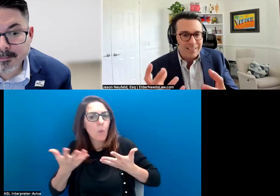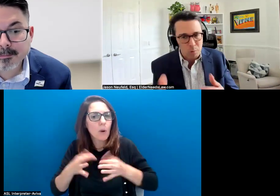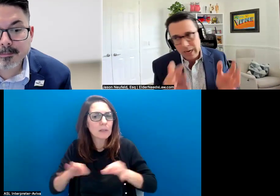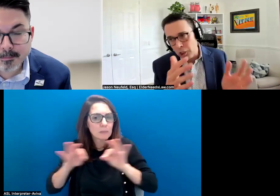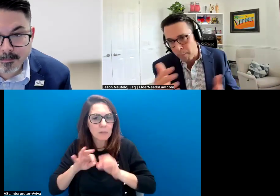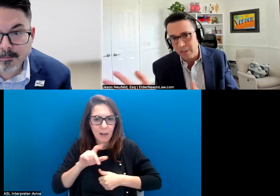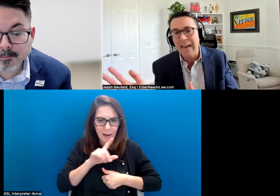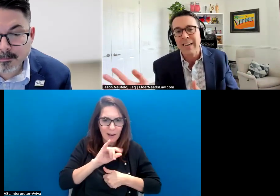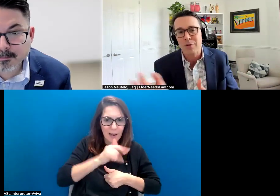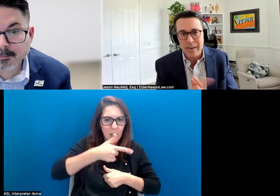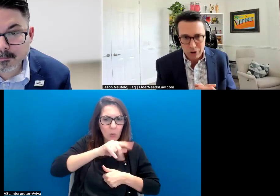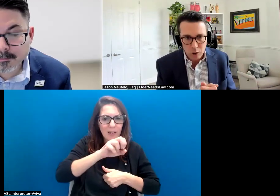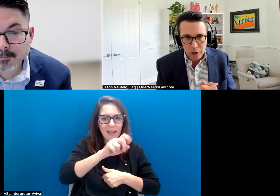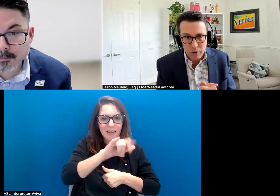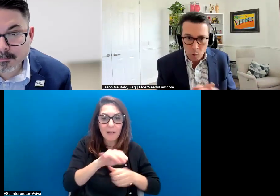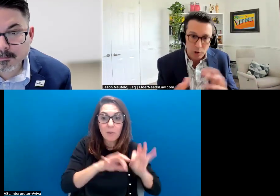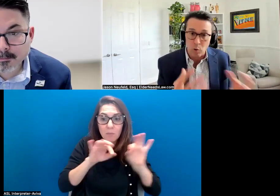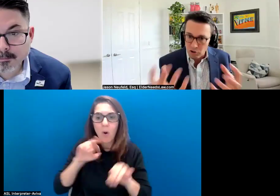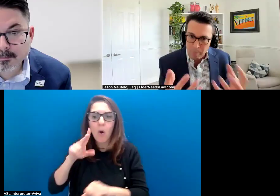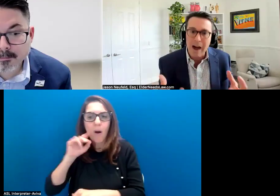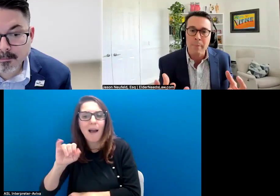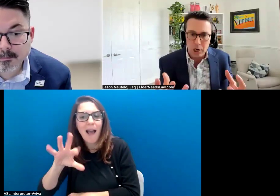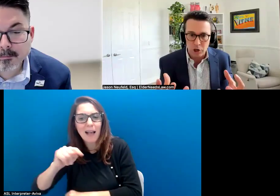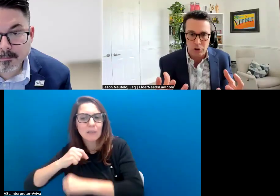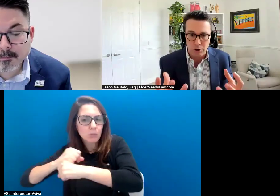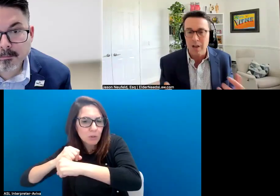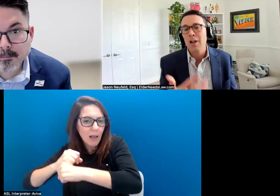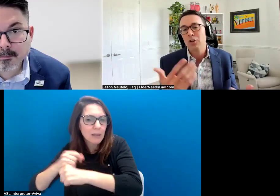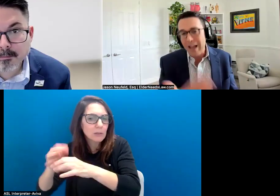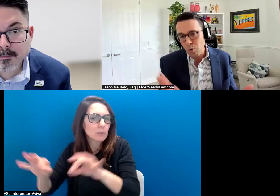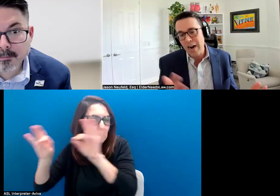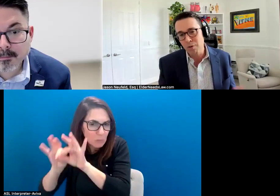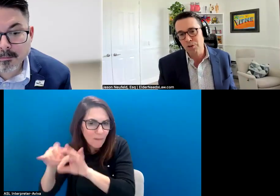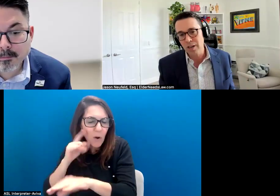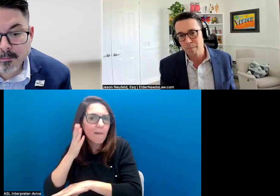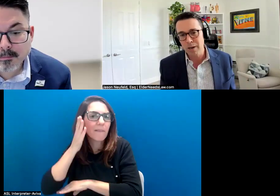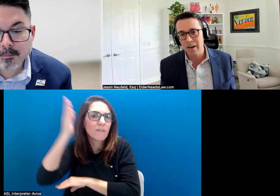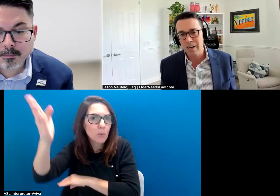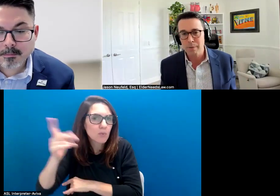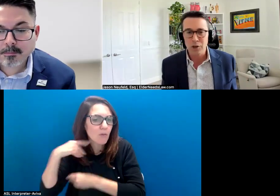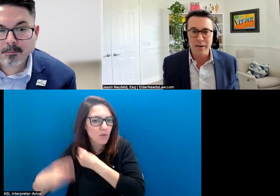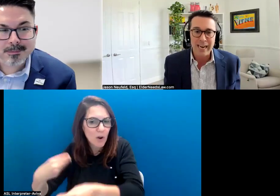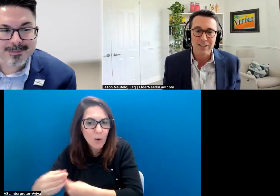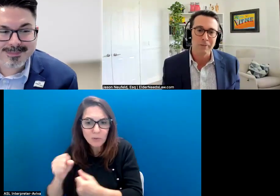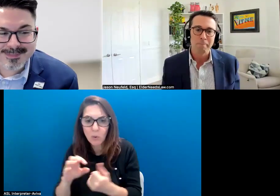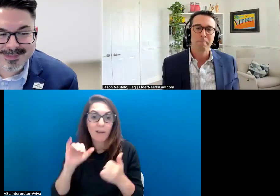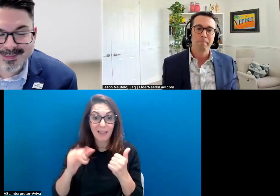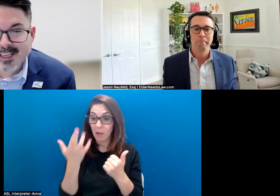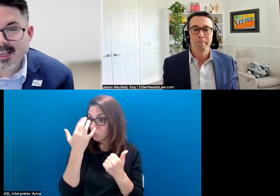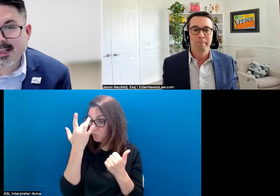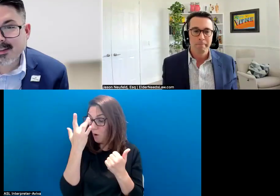more asset protection and protecting it for the next generation important? Or is it some combination of the two? So that's why everyone's going to be a unique